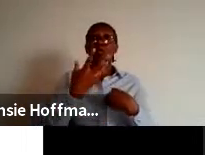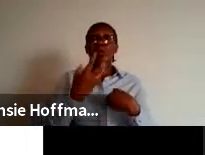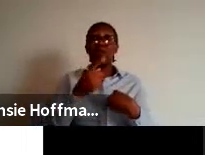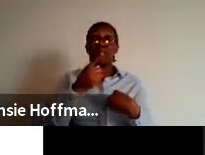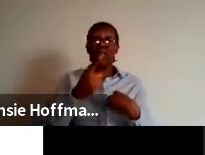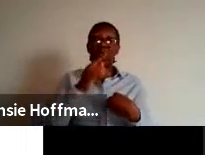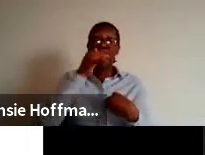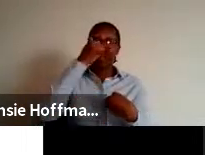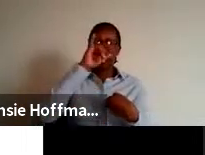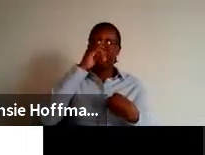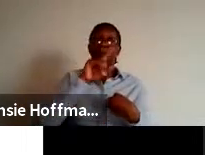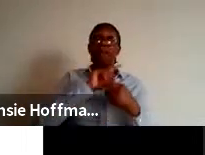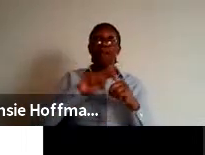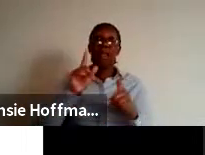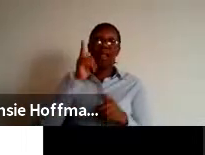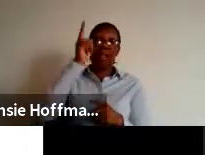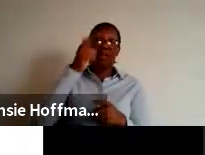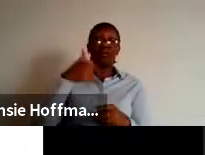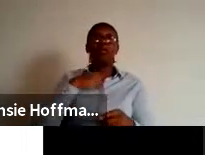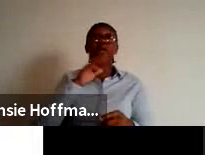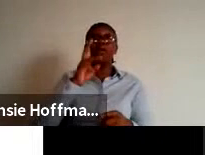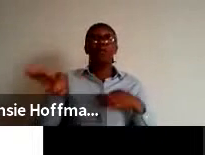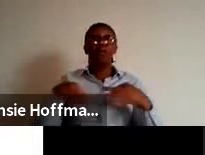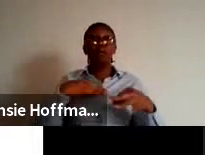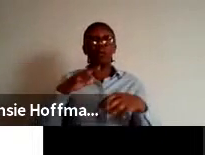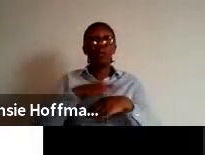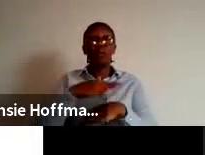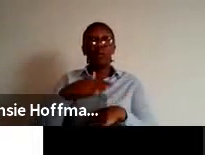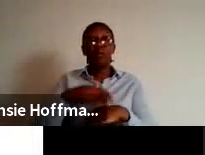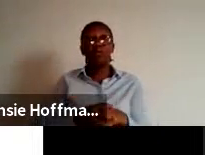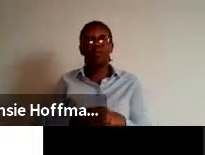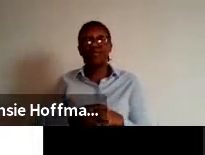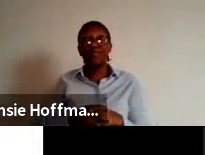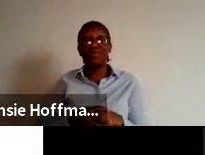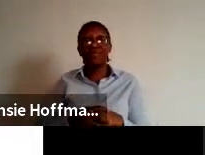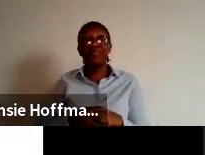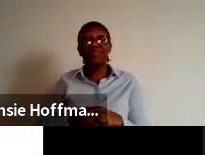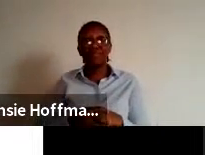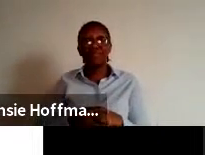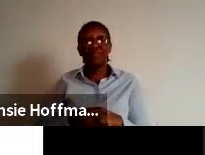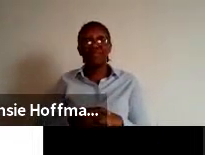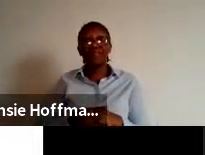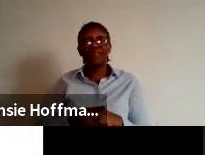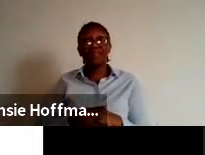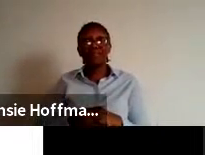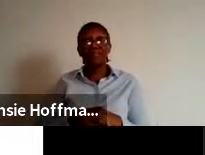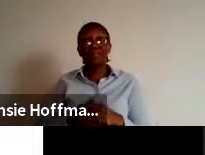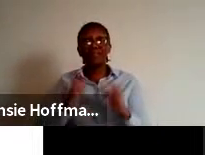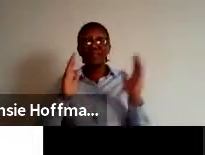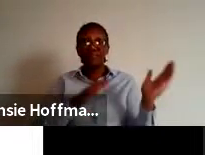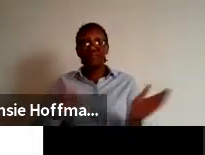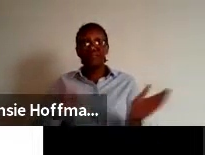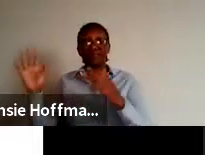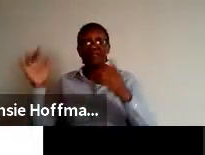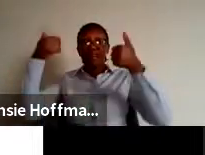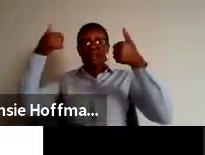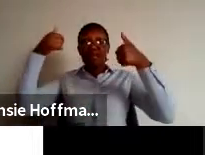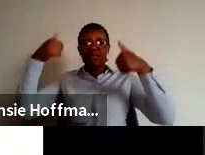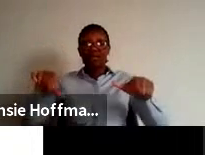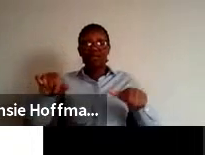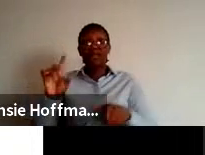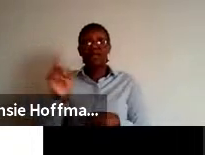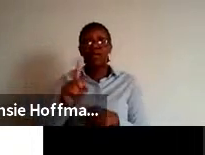back to this later on. The second part of my presentation is going to talk specifically